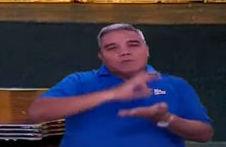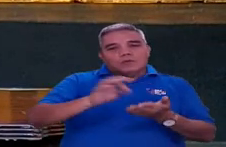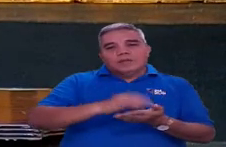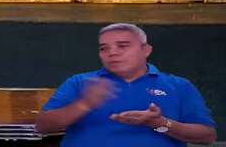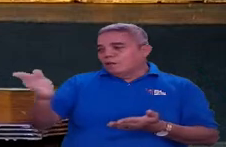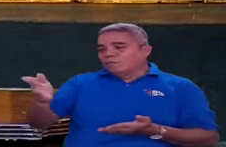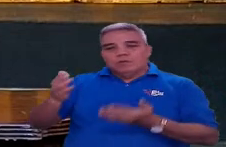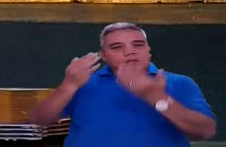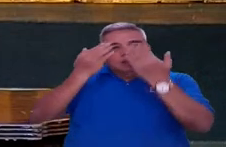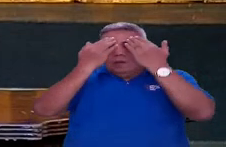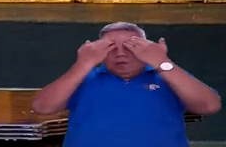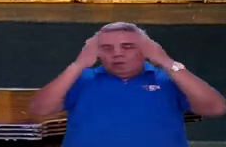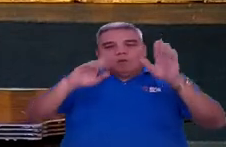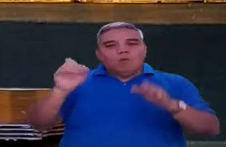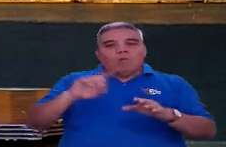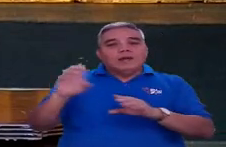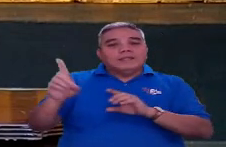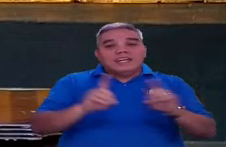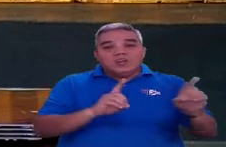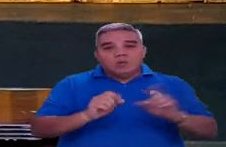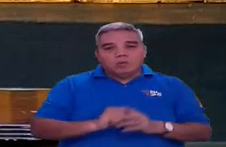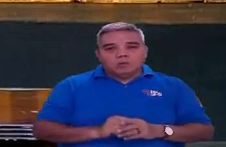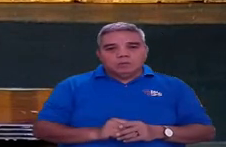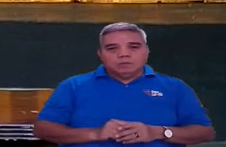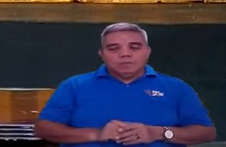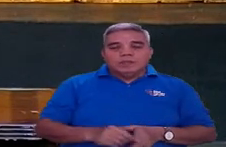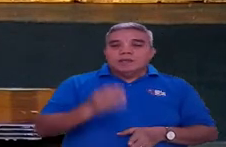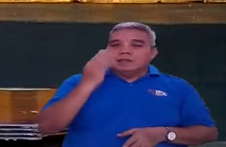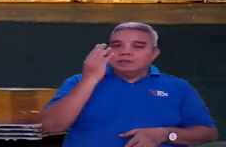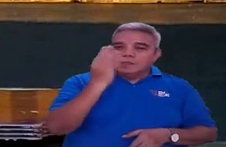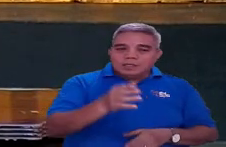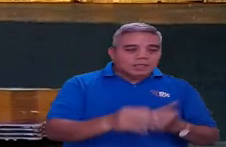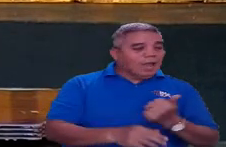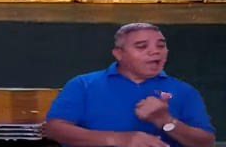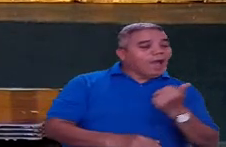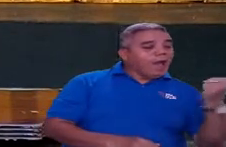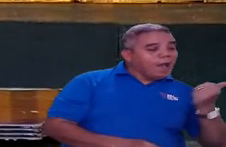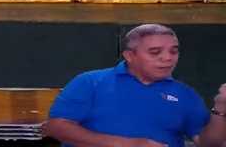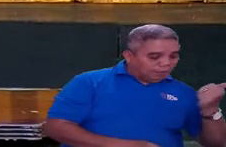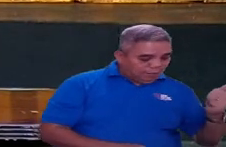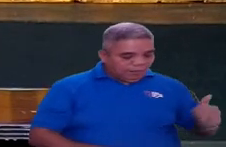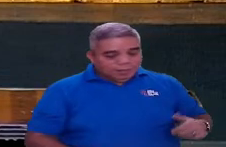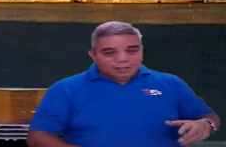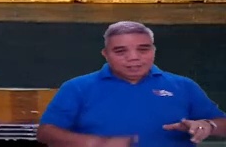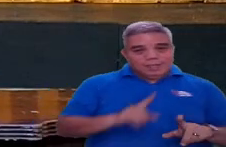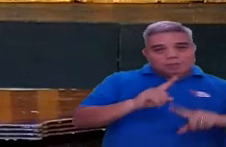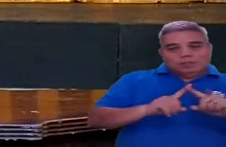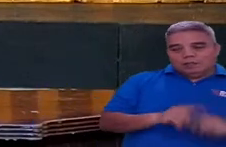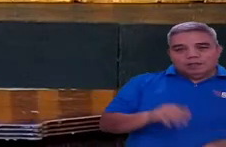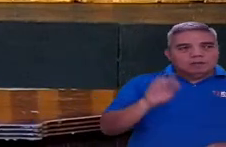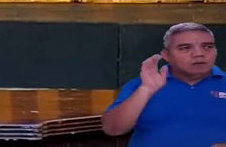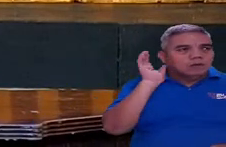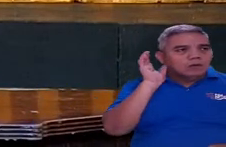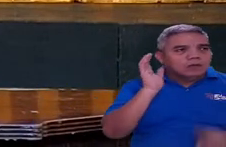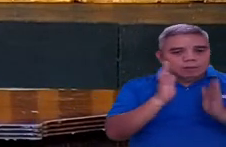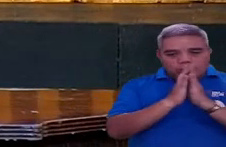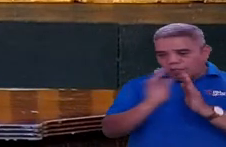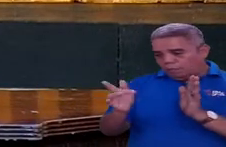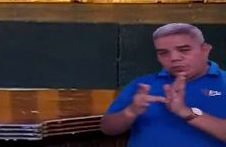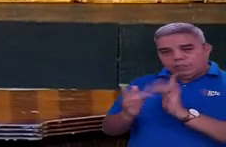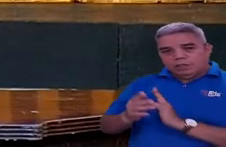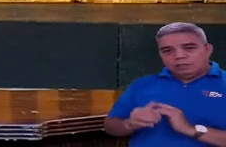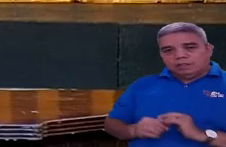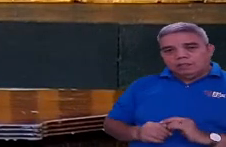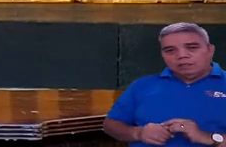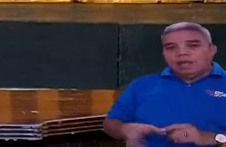them for they do not know what they do. These other thief on the cross heard the prayer of Jesus